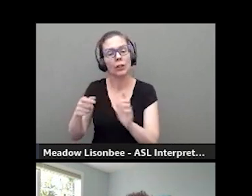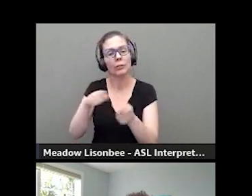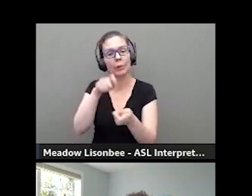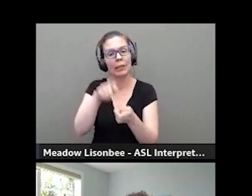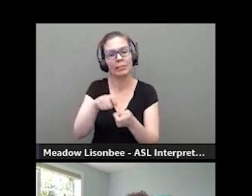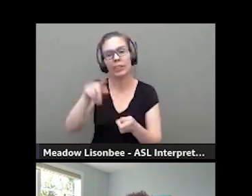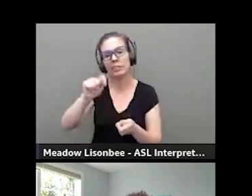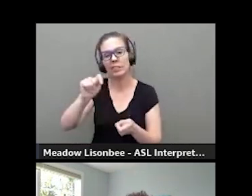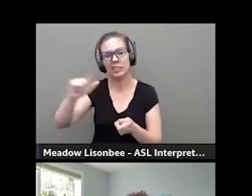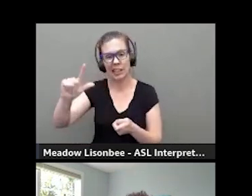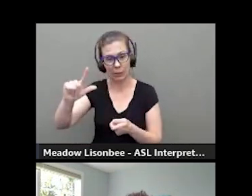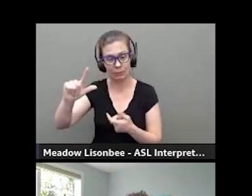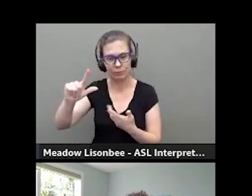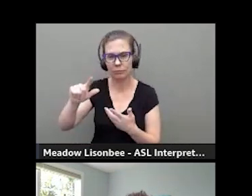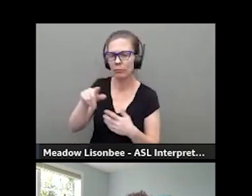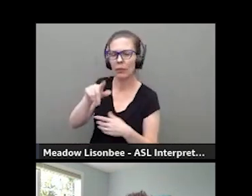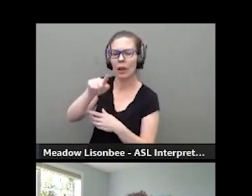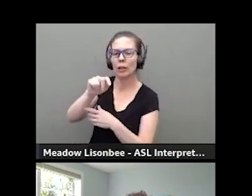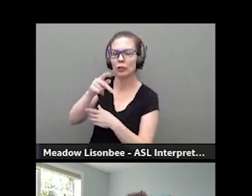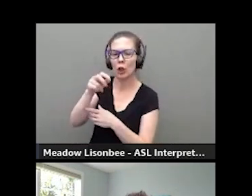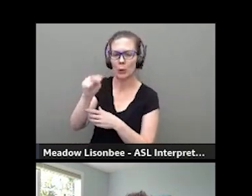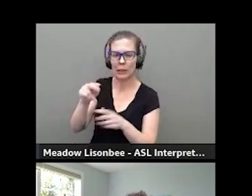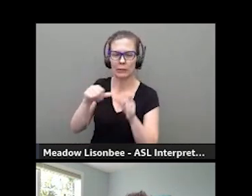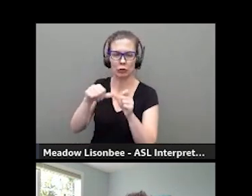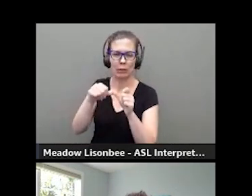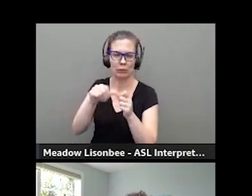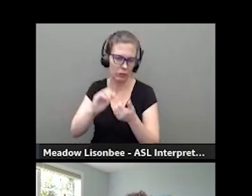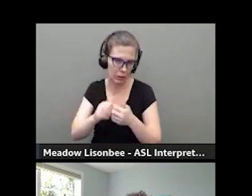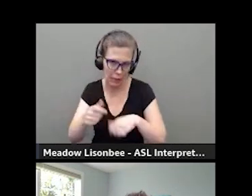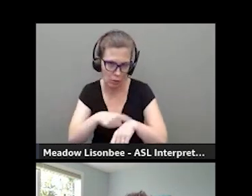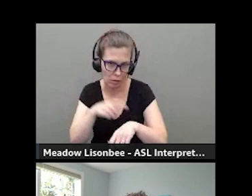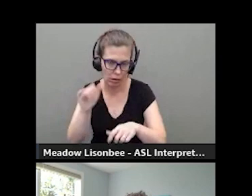TTL, a token duration, how long this token,